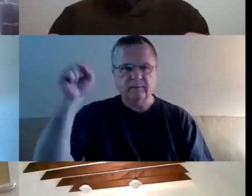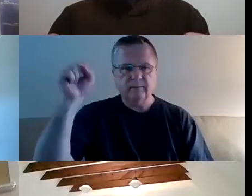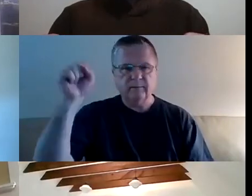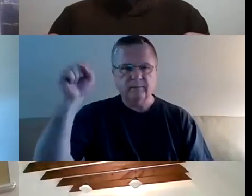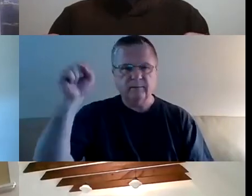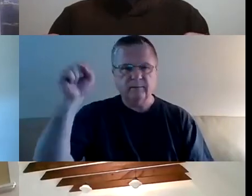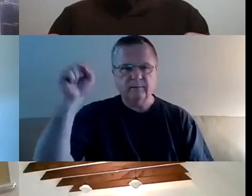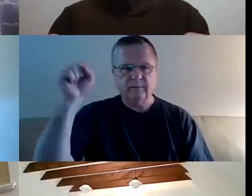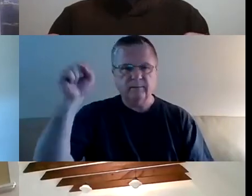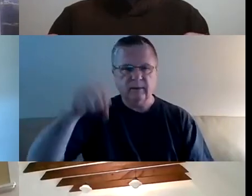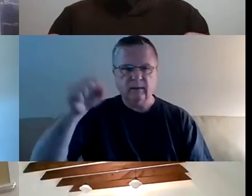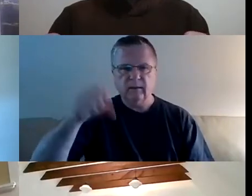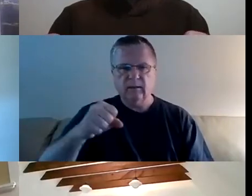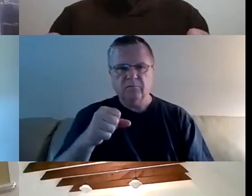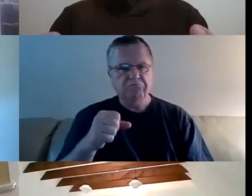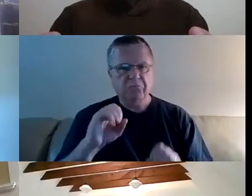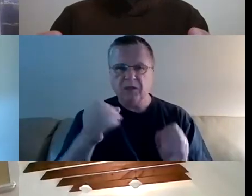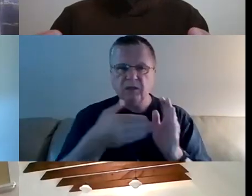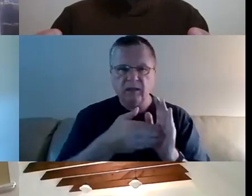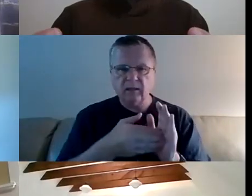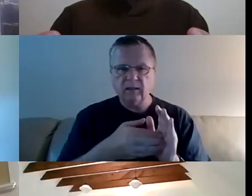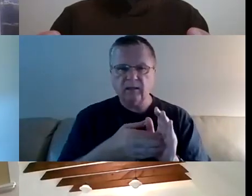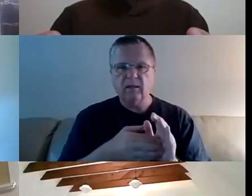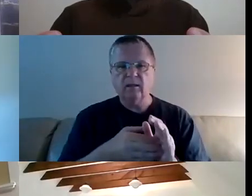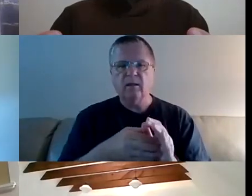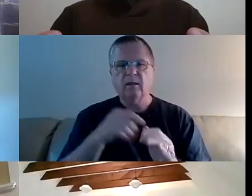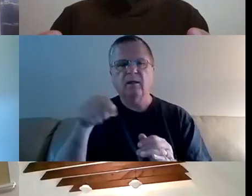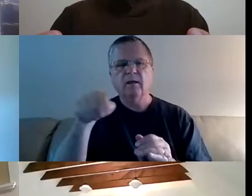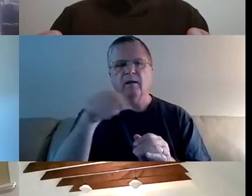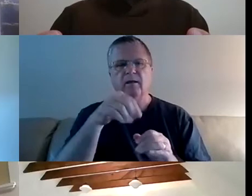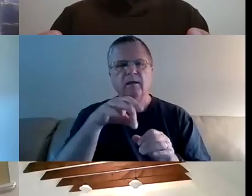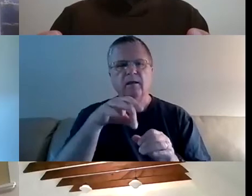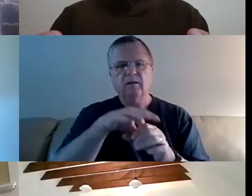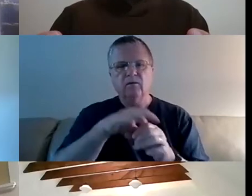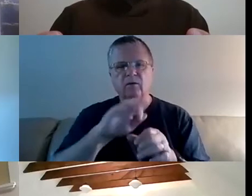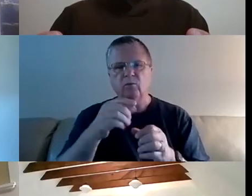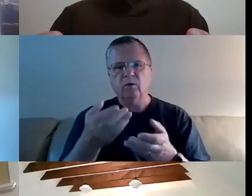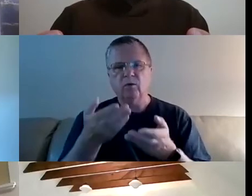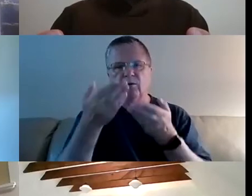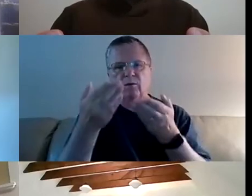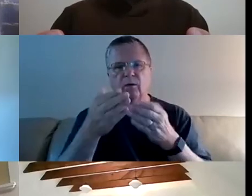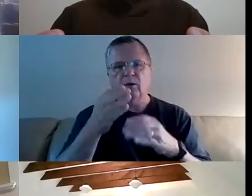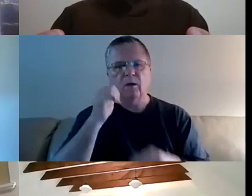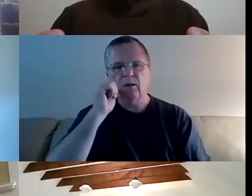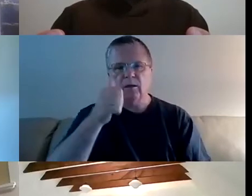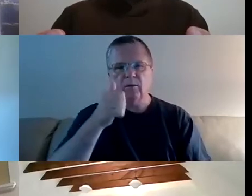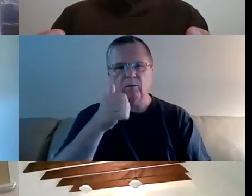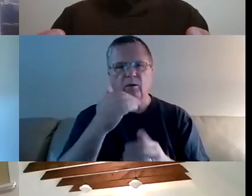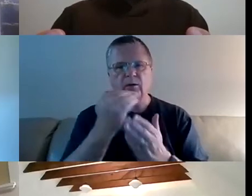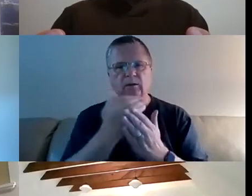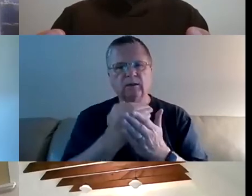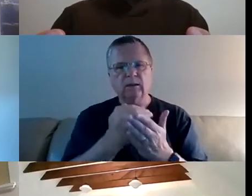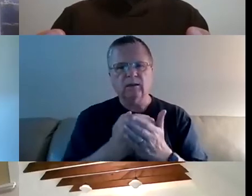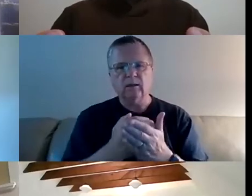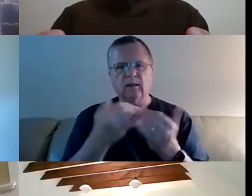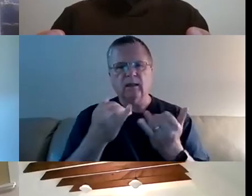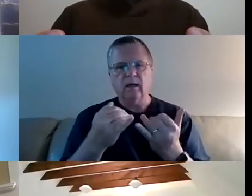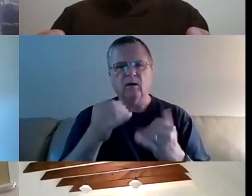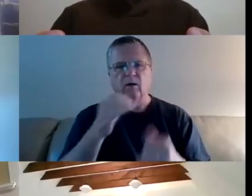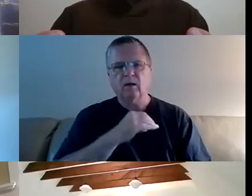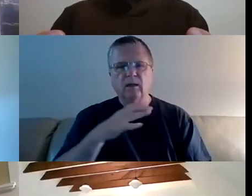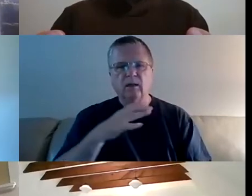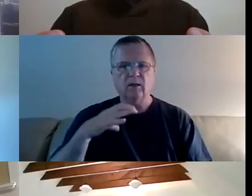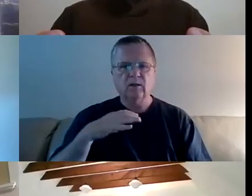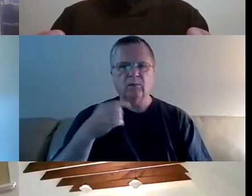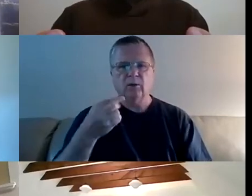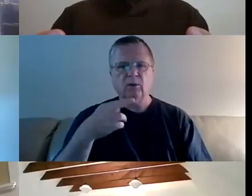both bills will appear on tomorrow's agenda. That takes us to Councilwoman Gross, Chair of Intergovernmental Affairs.